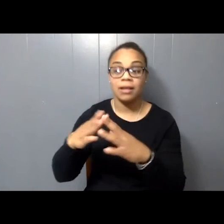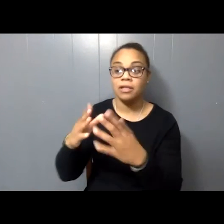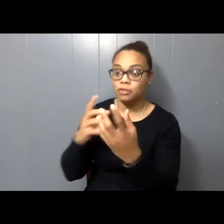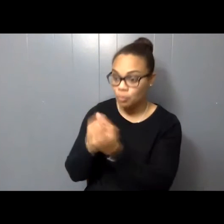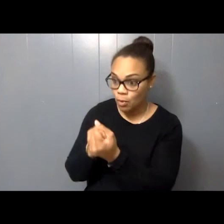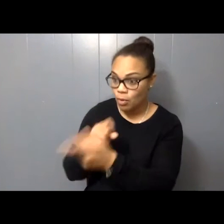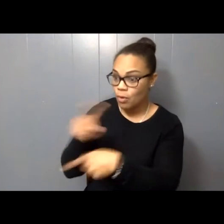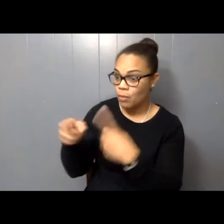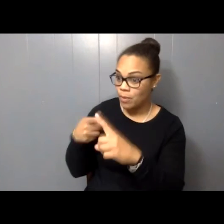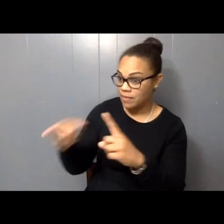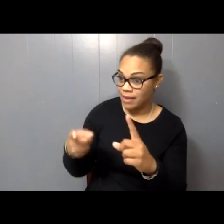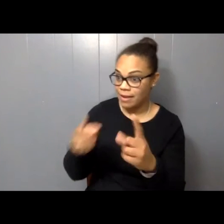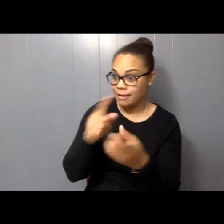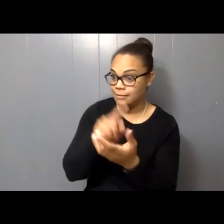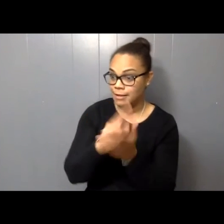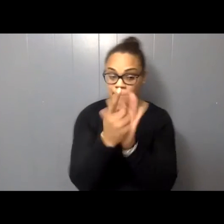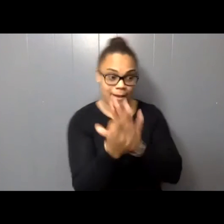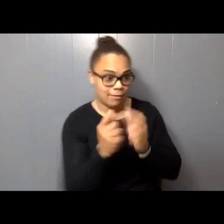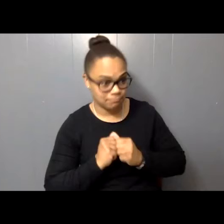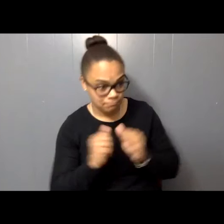Oh my God, I don't know.